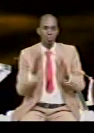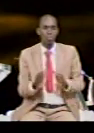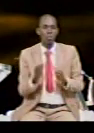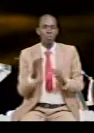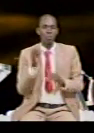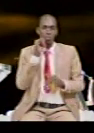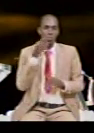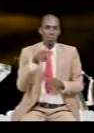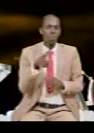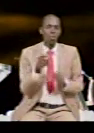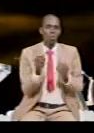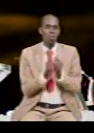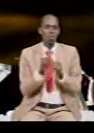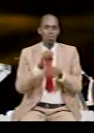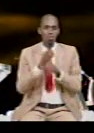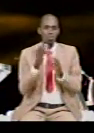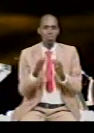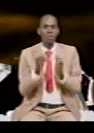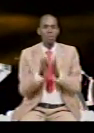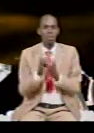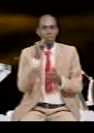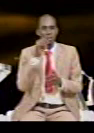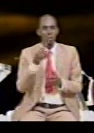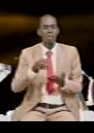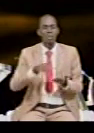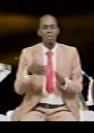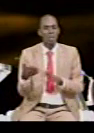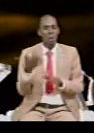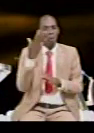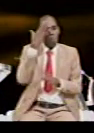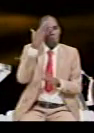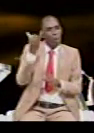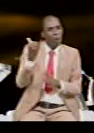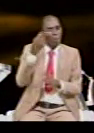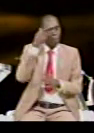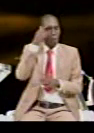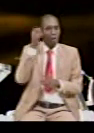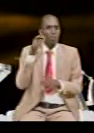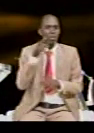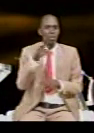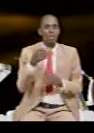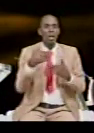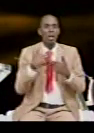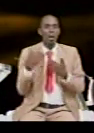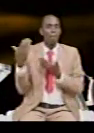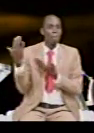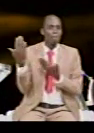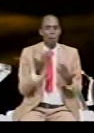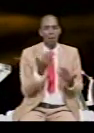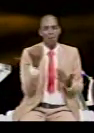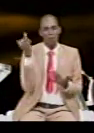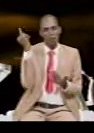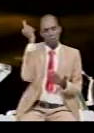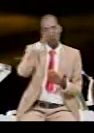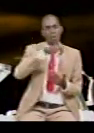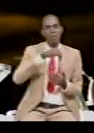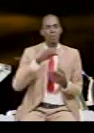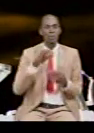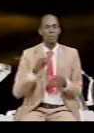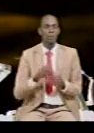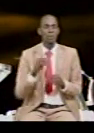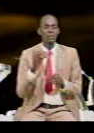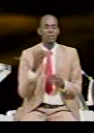she die. Because why? She had wrought folly in Israel. To